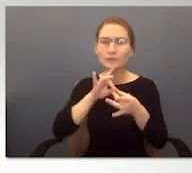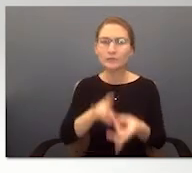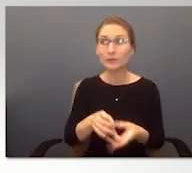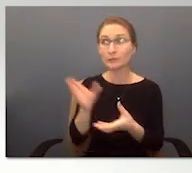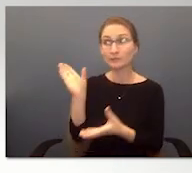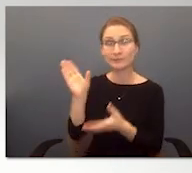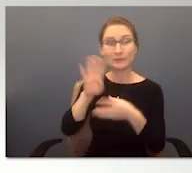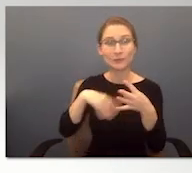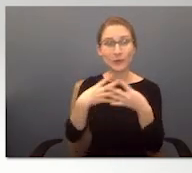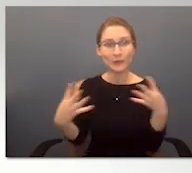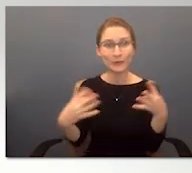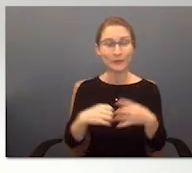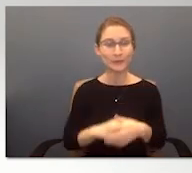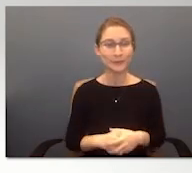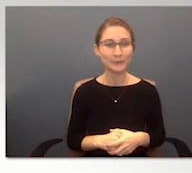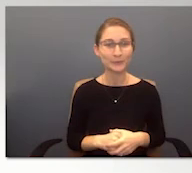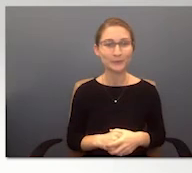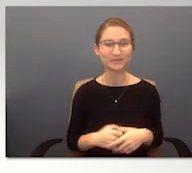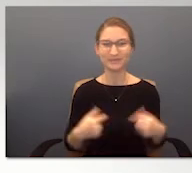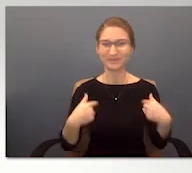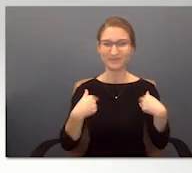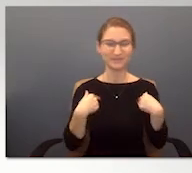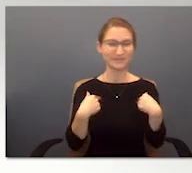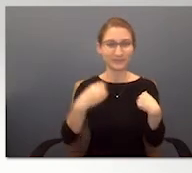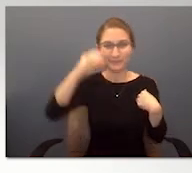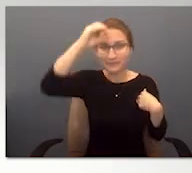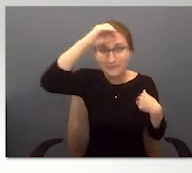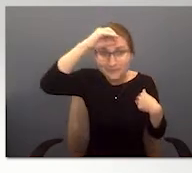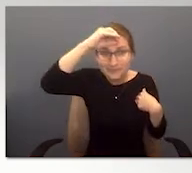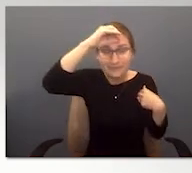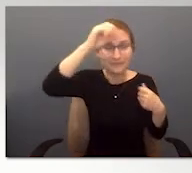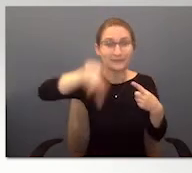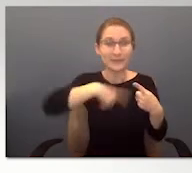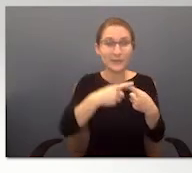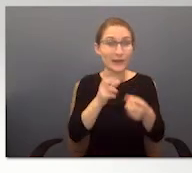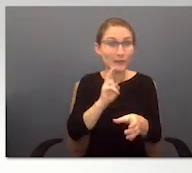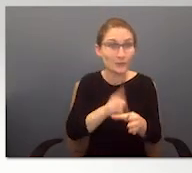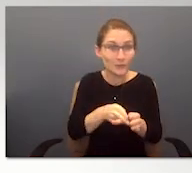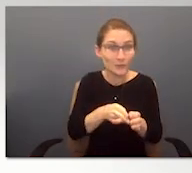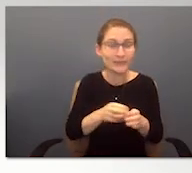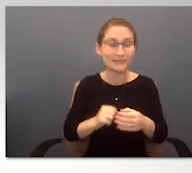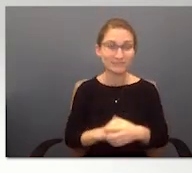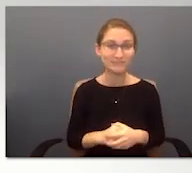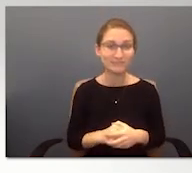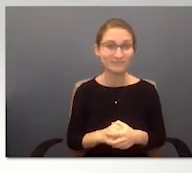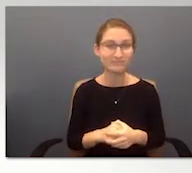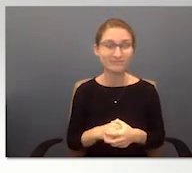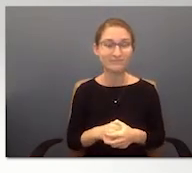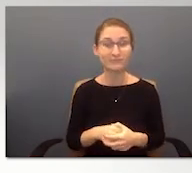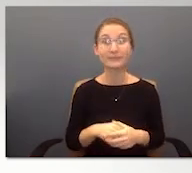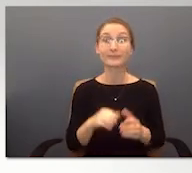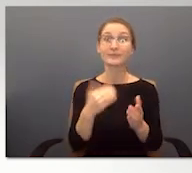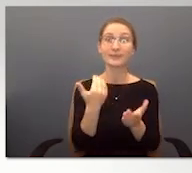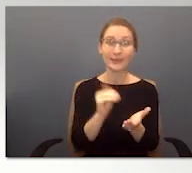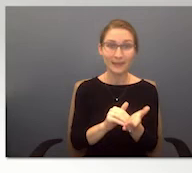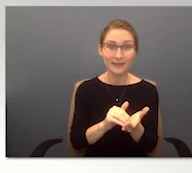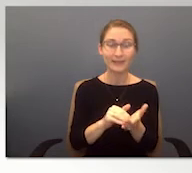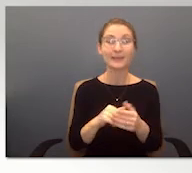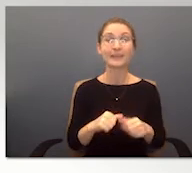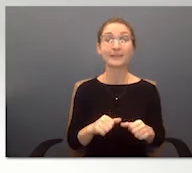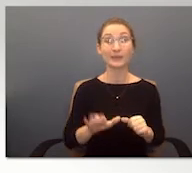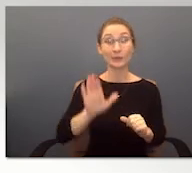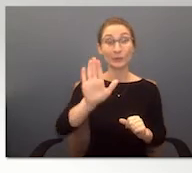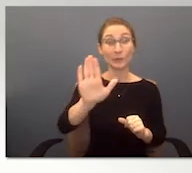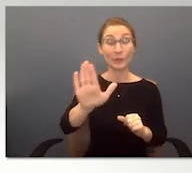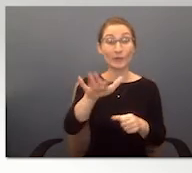on the organizational chart? I didn't know this, all of this when I joined even a year ago. Again, here's county